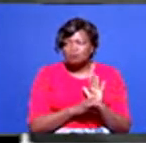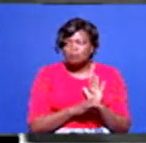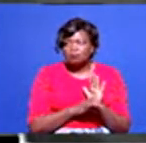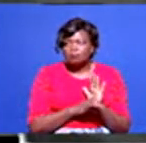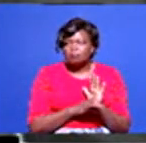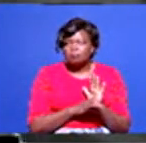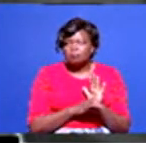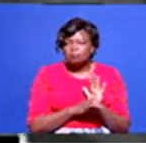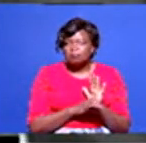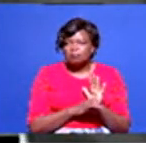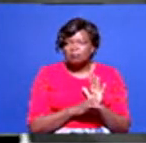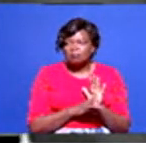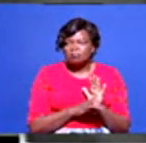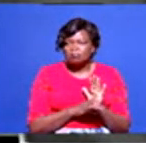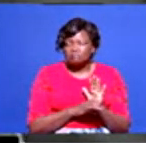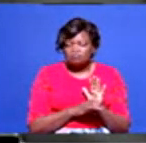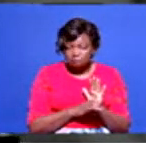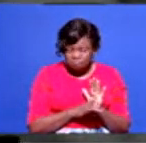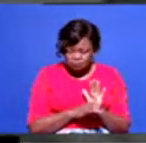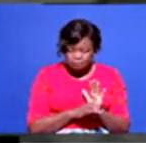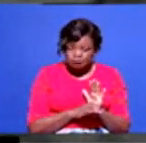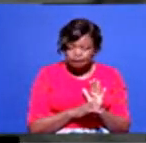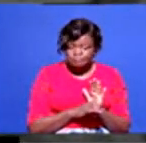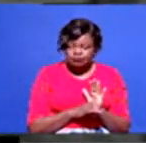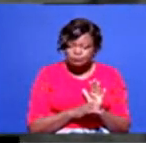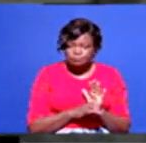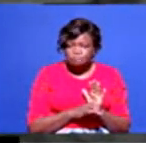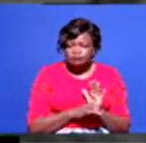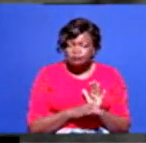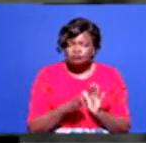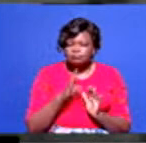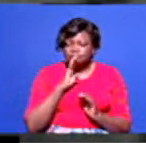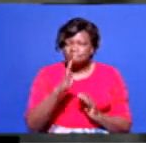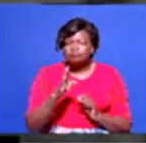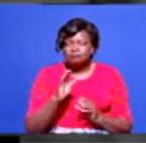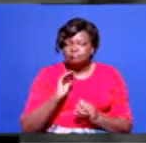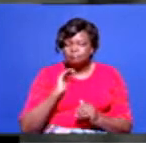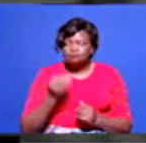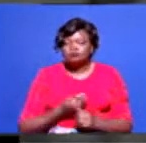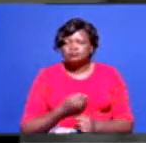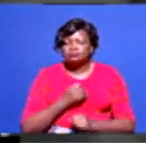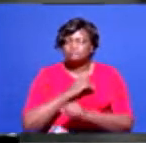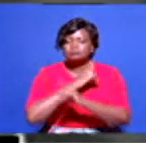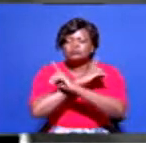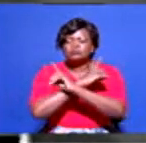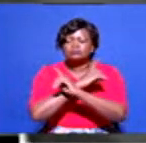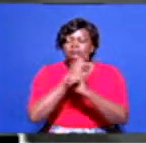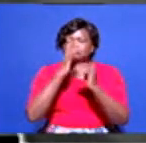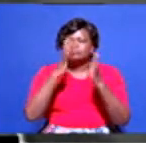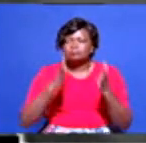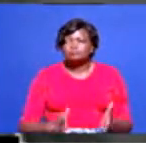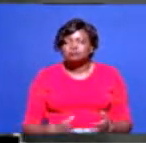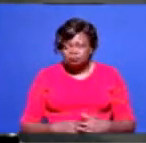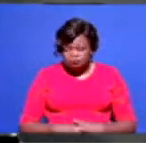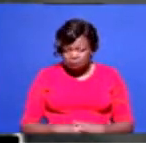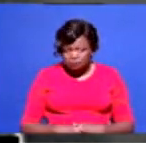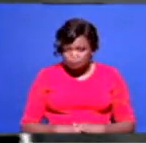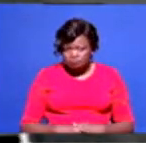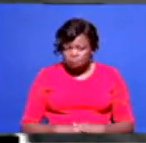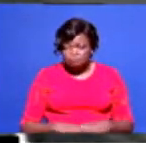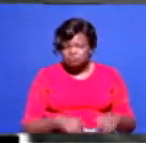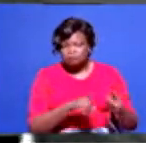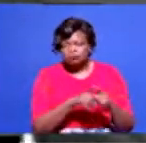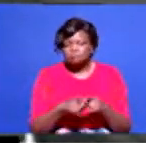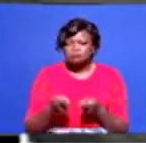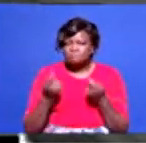constitutional dispensation be our shield and defender as we